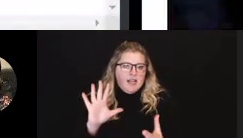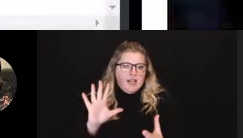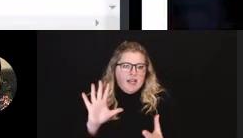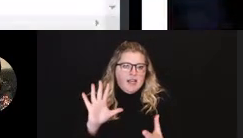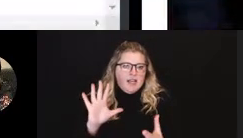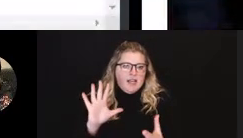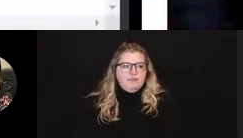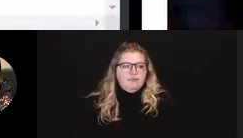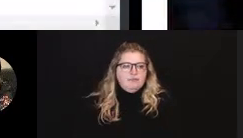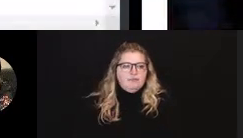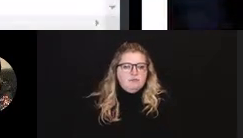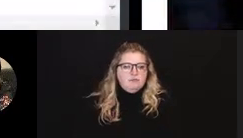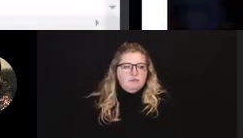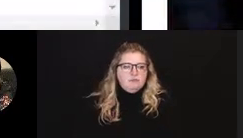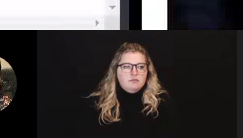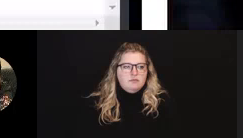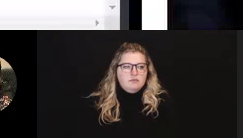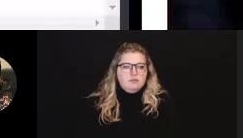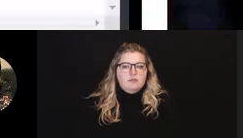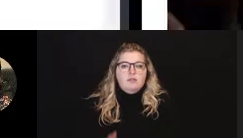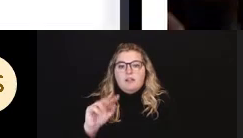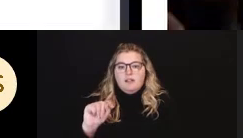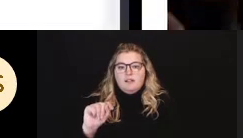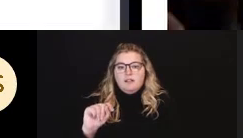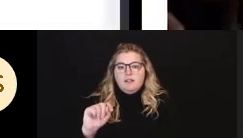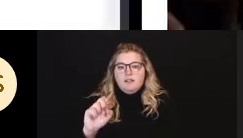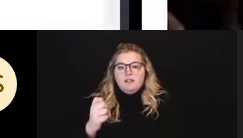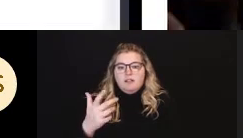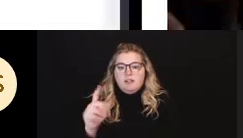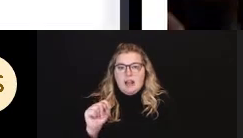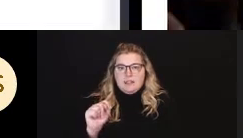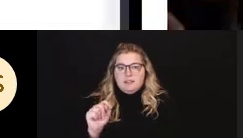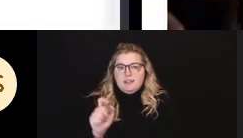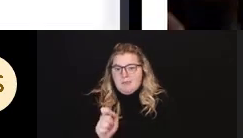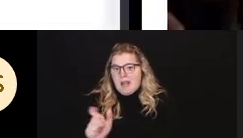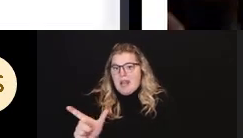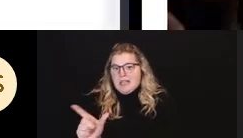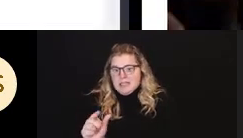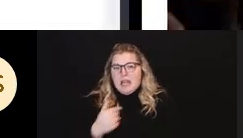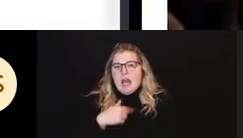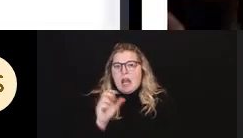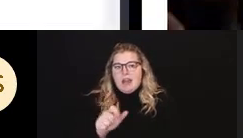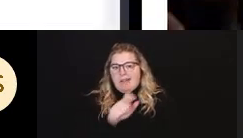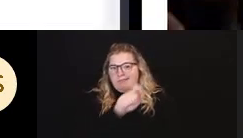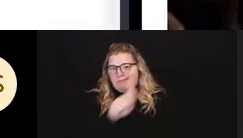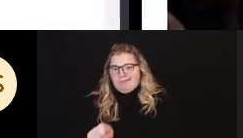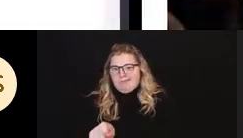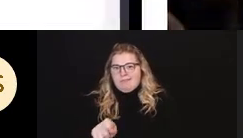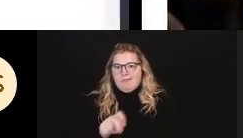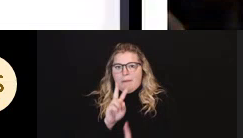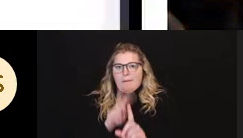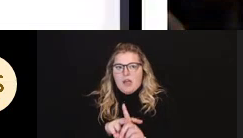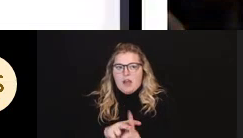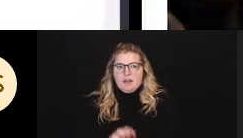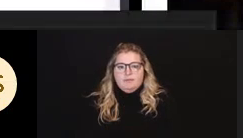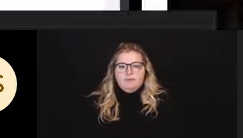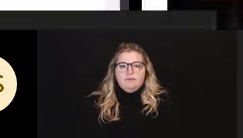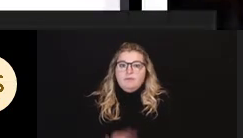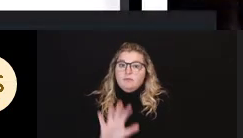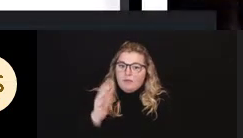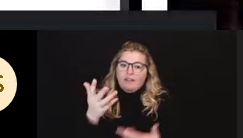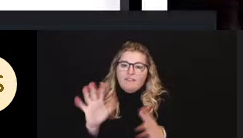I can apply this text spacing bookmarklet to see if anything changes or breaks. Now I did that kind of